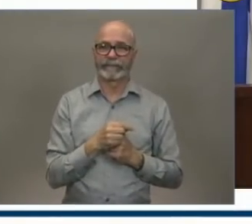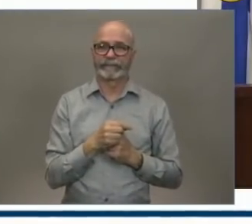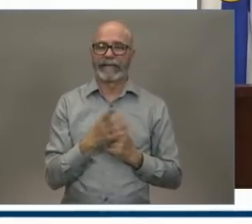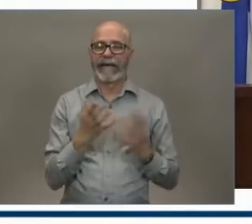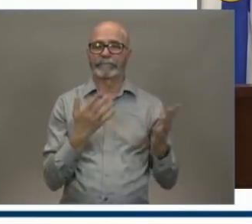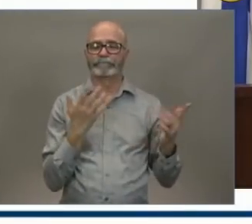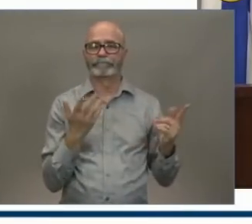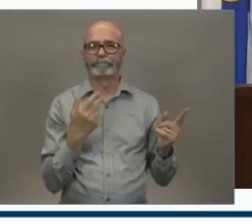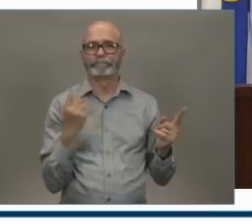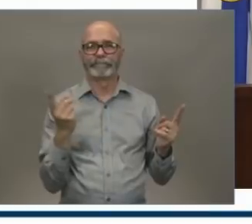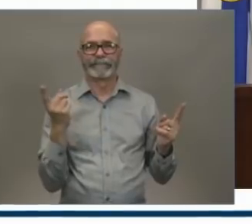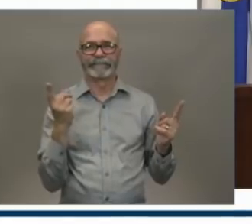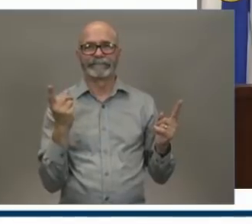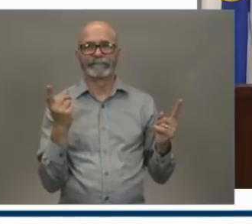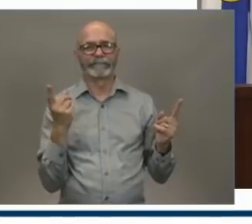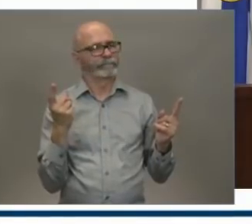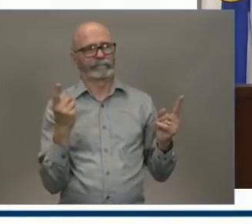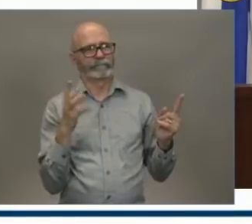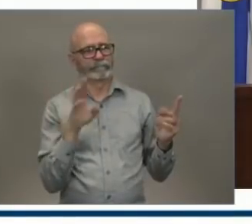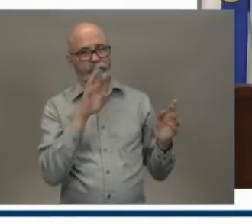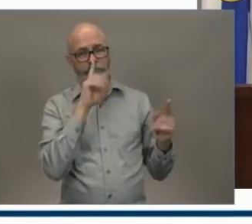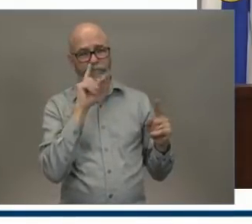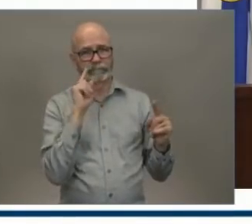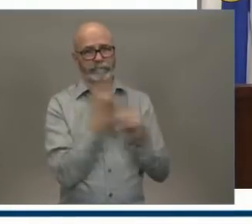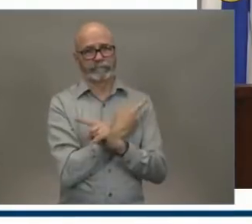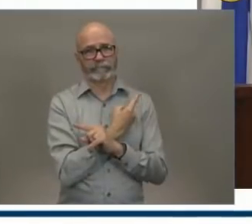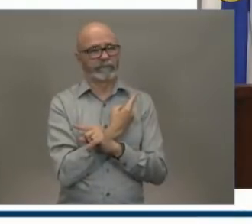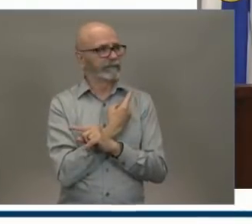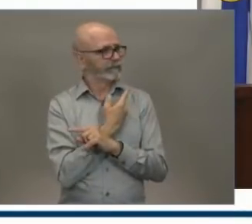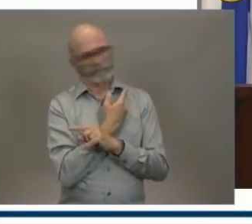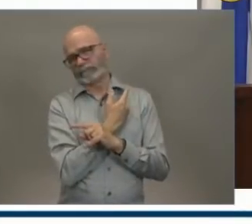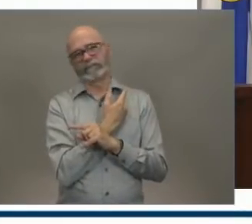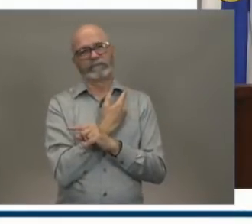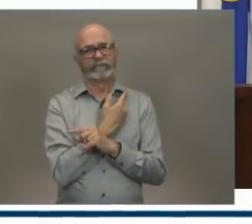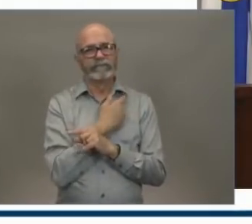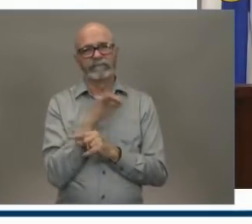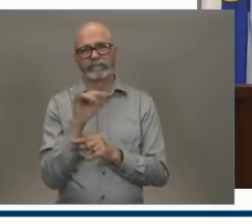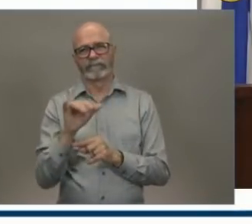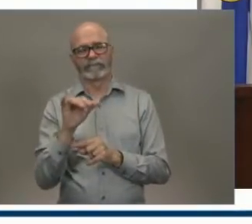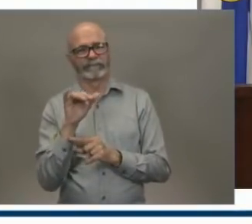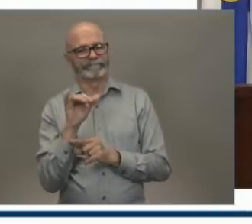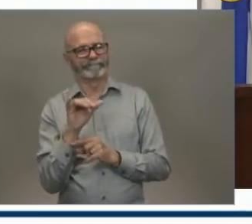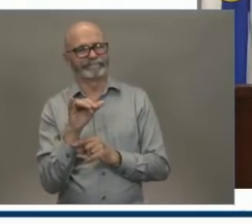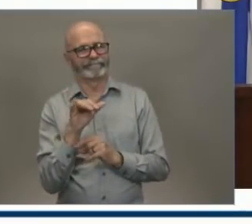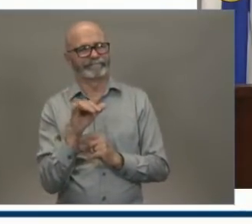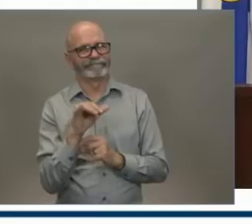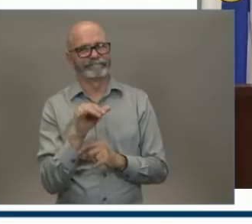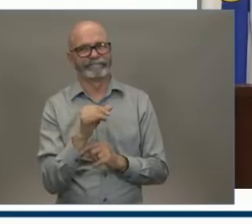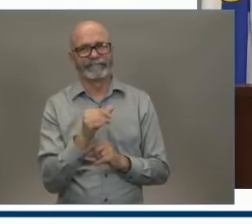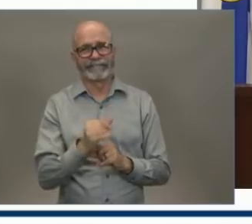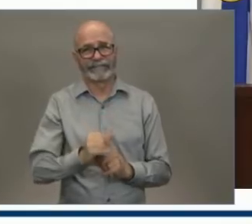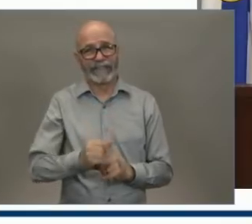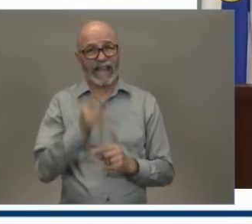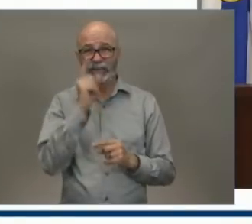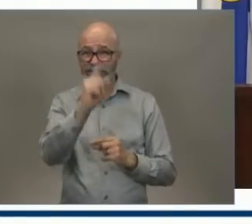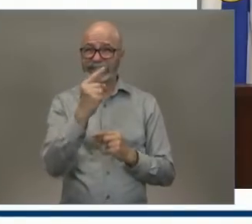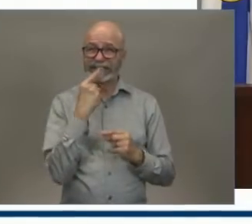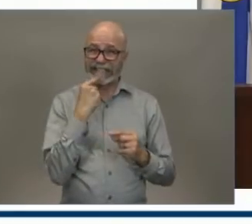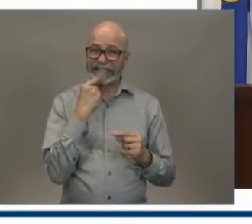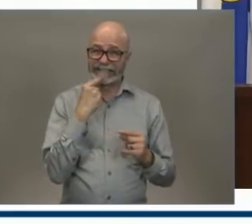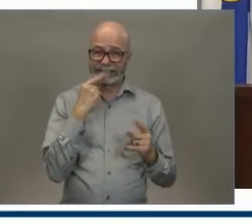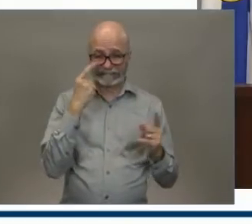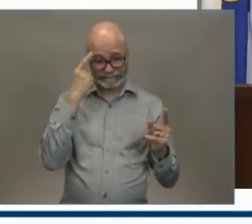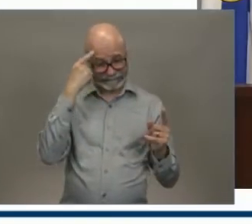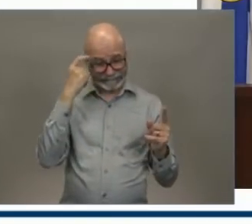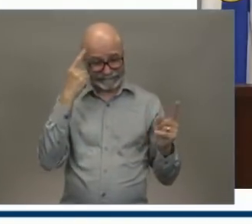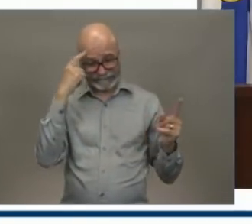be, and how, if at all, that might inform the way you're looking at how testing and quarantining with university students is